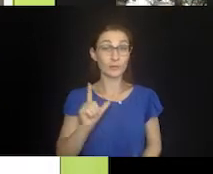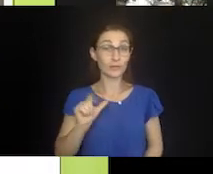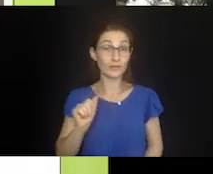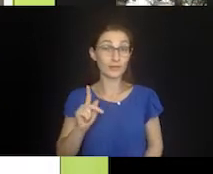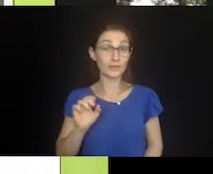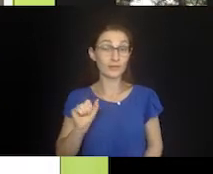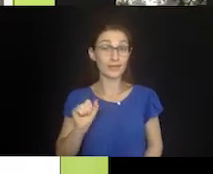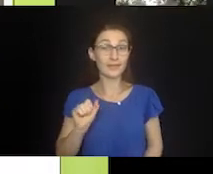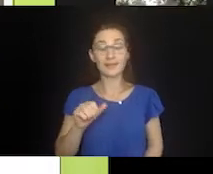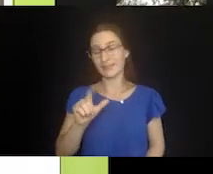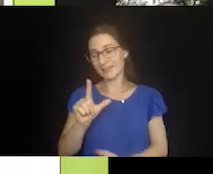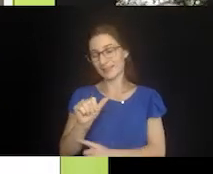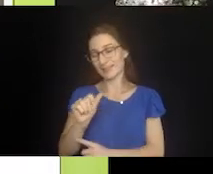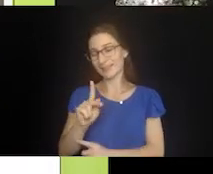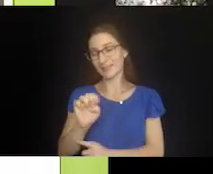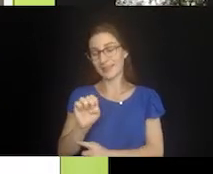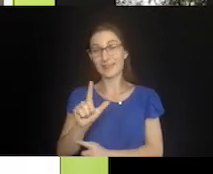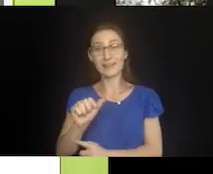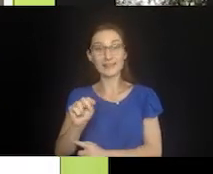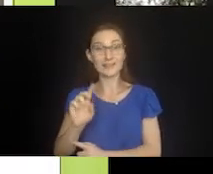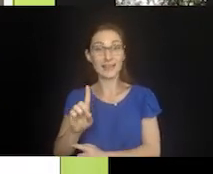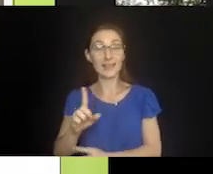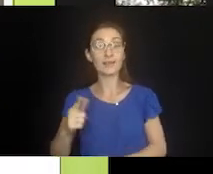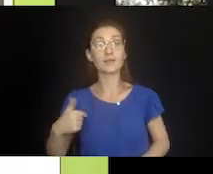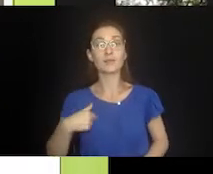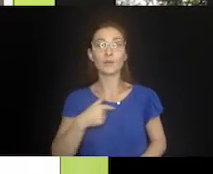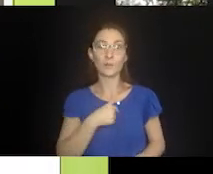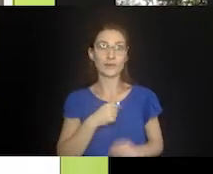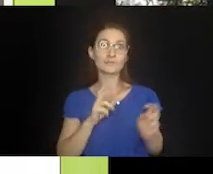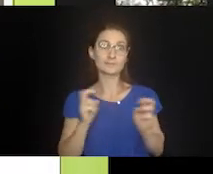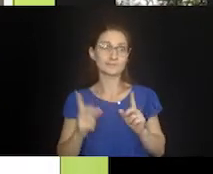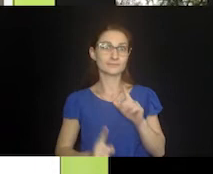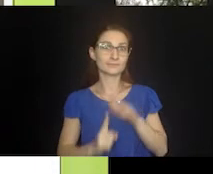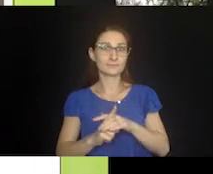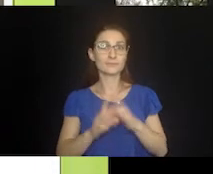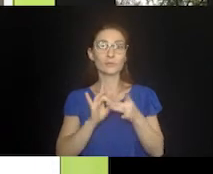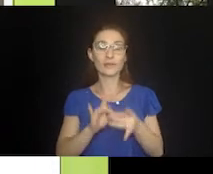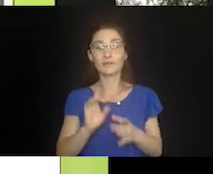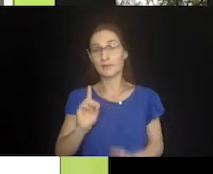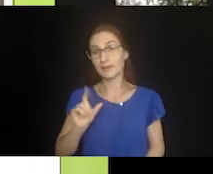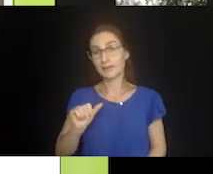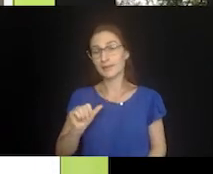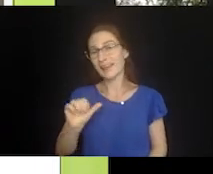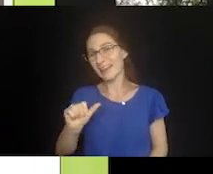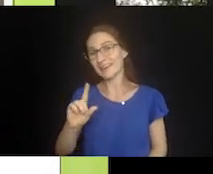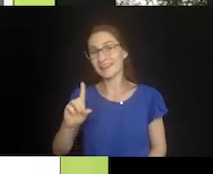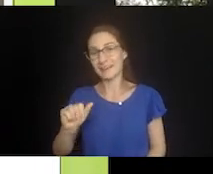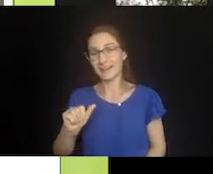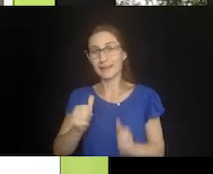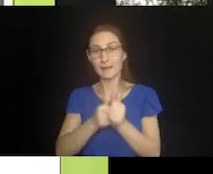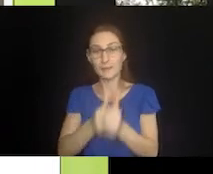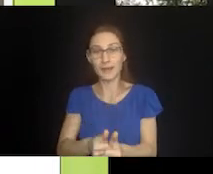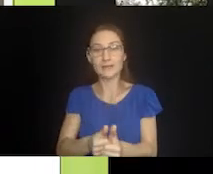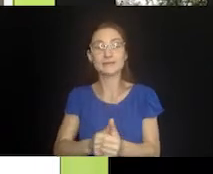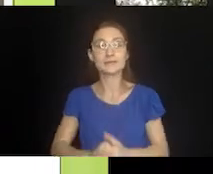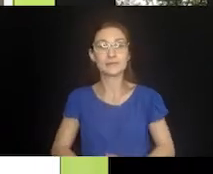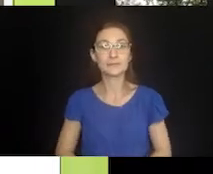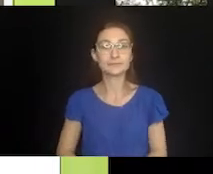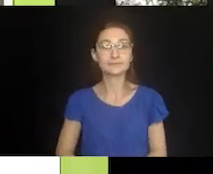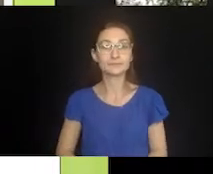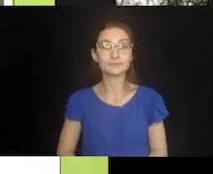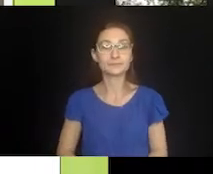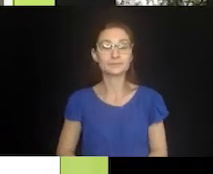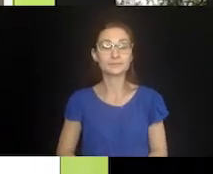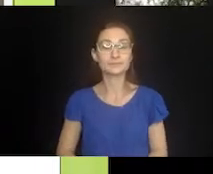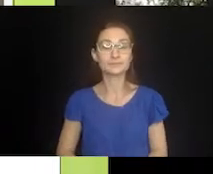Well, here in Lakeland, we had an issue with ADA compliance, and